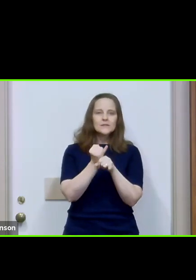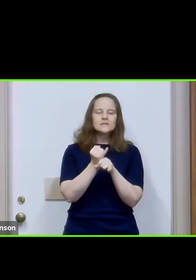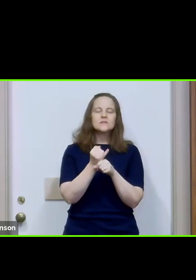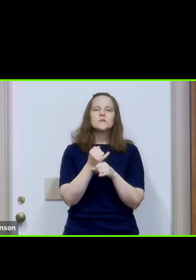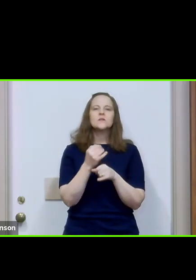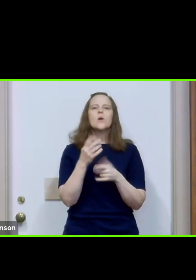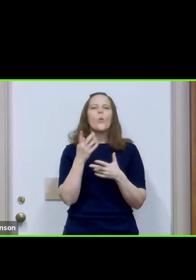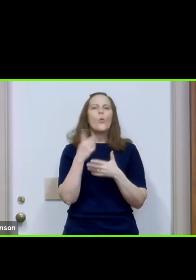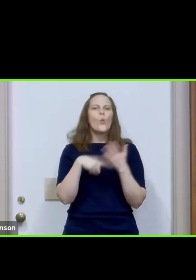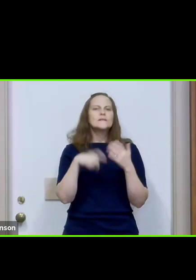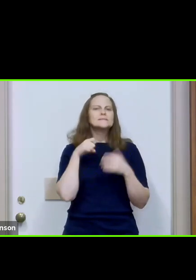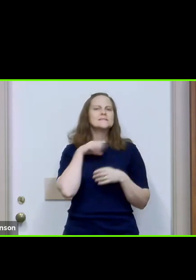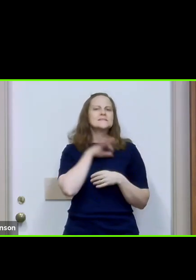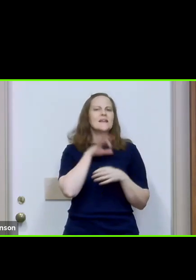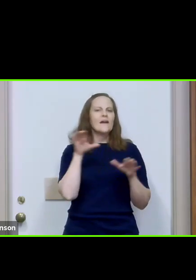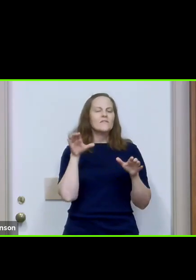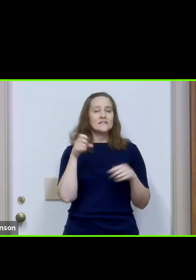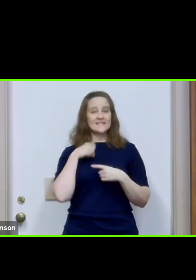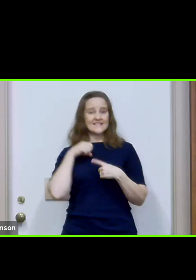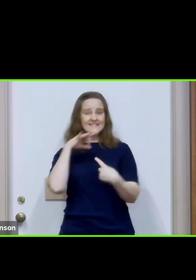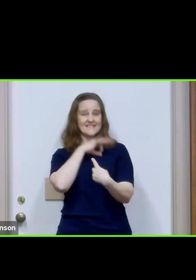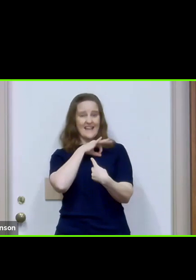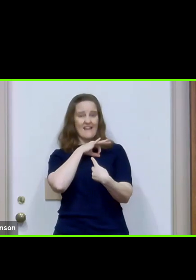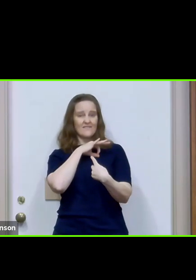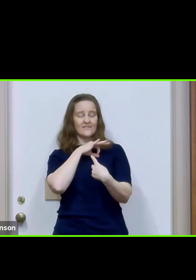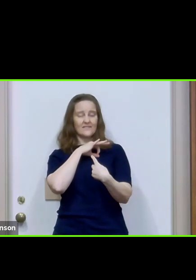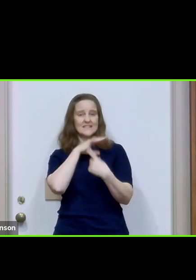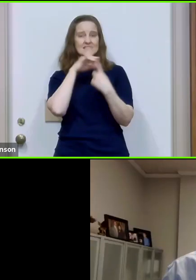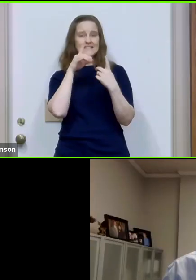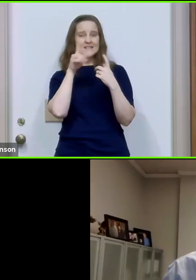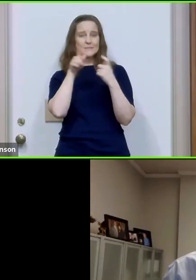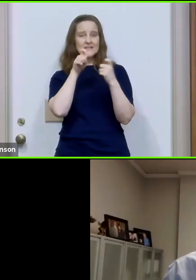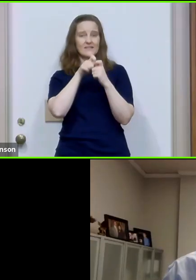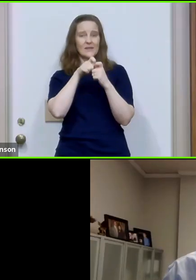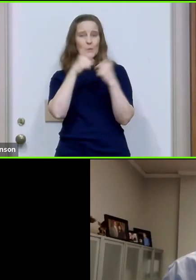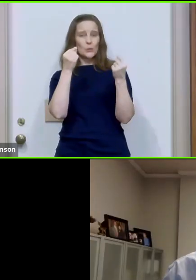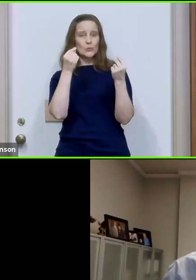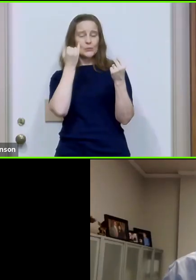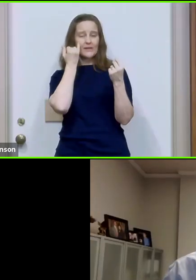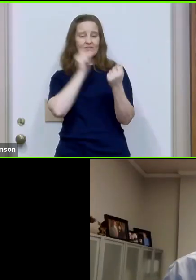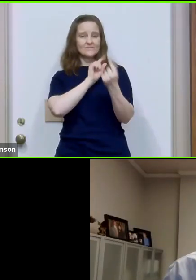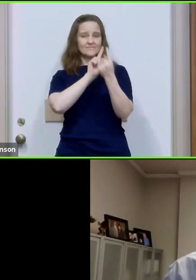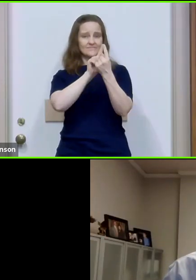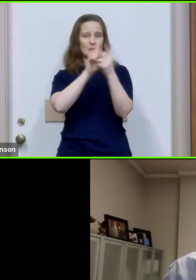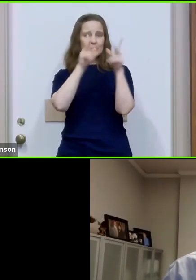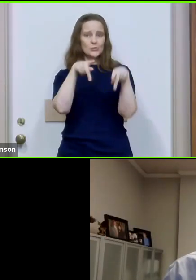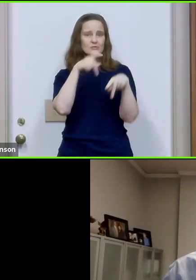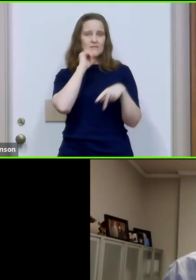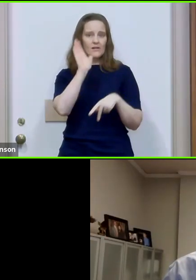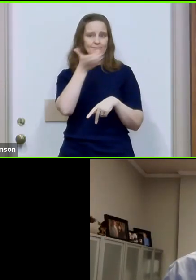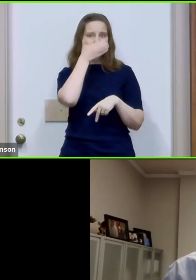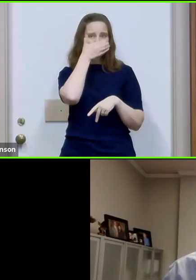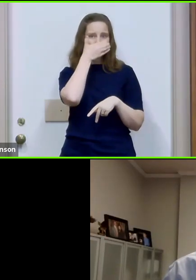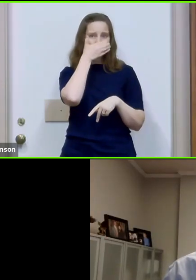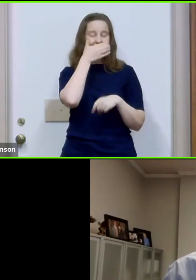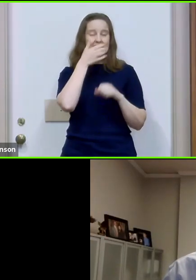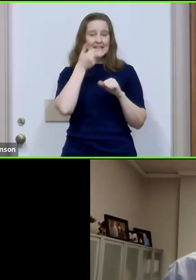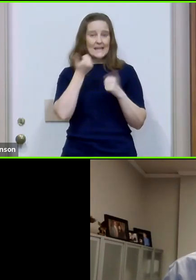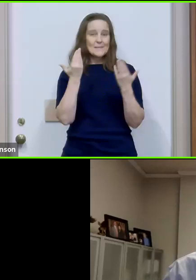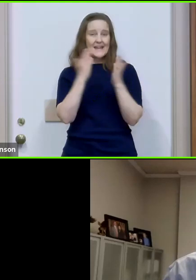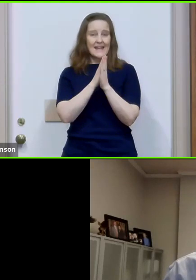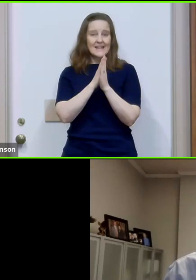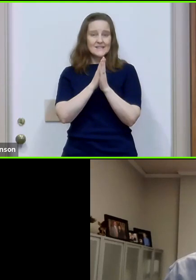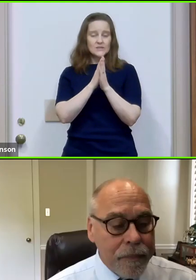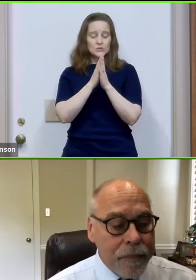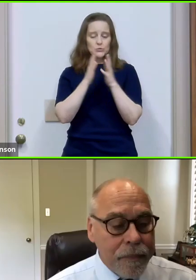can staff do? Specifically, someone asked about staff, Katie, if they encounter someone not wearing a mask, can they be asked to leave a